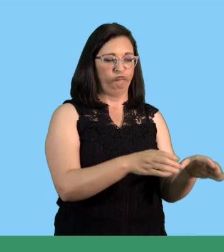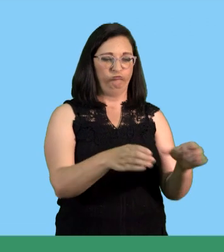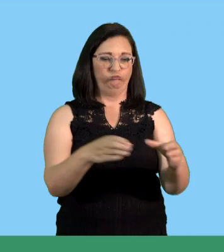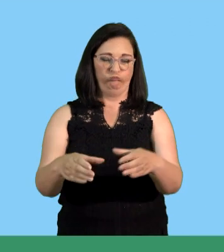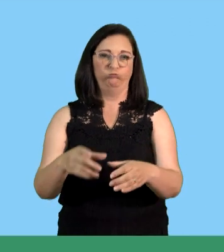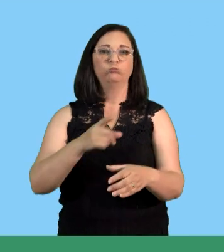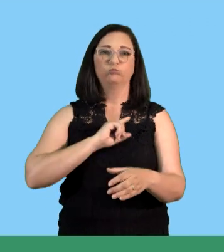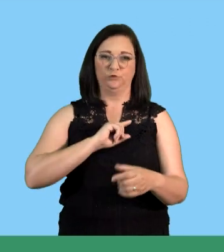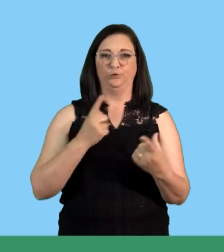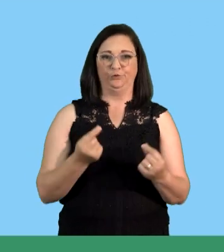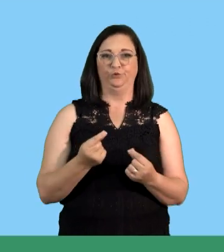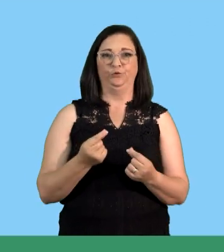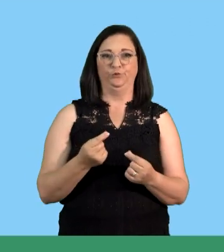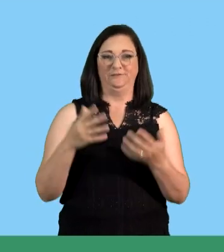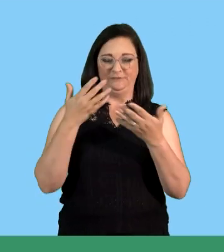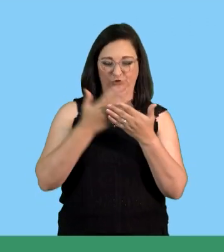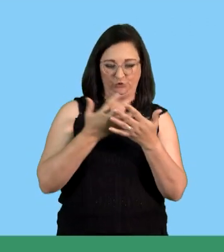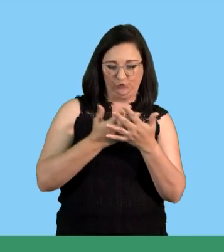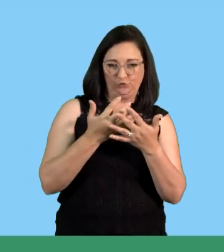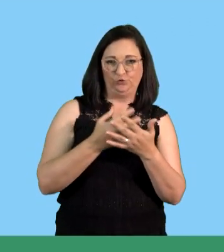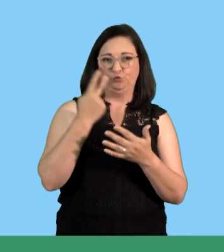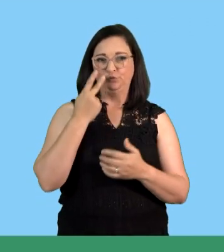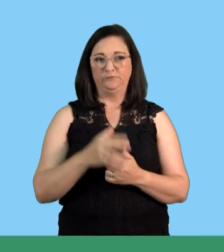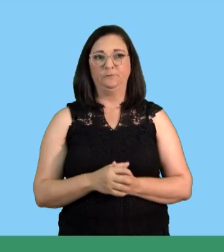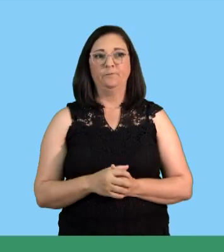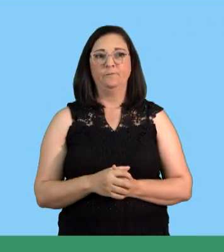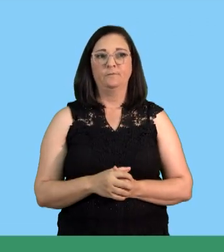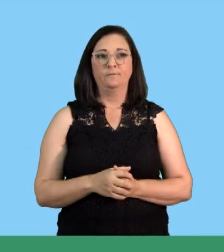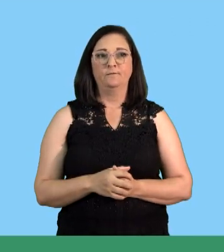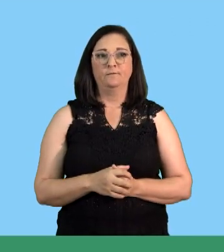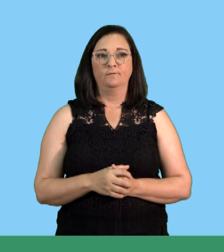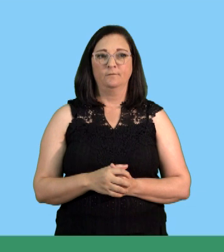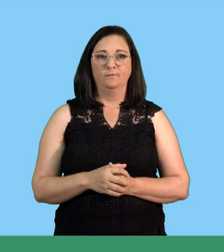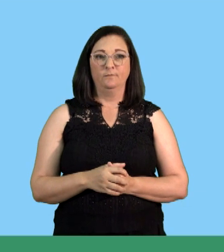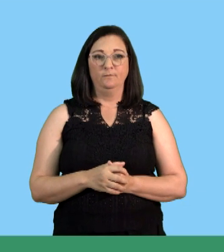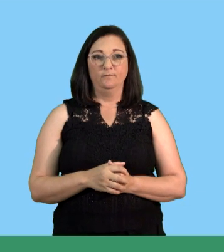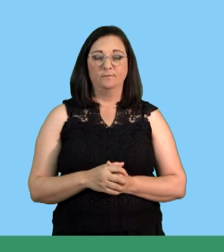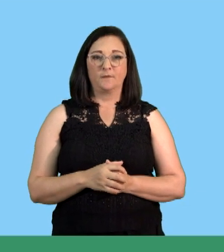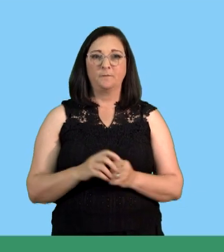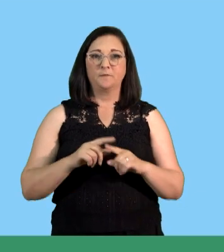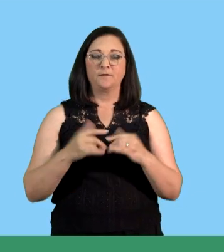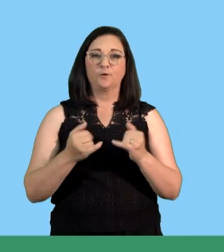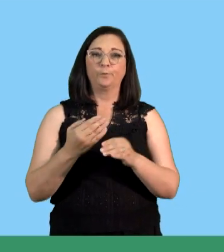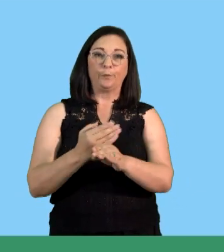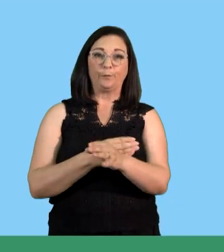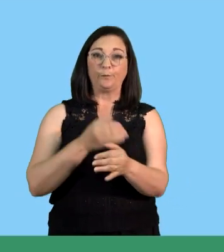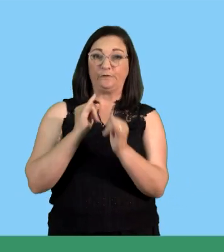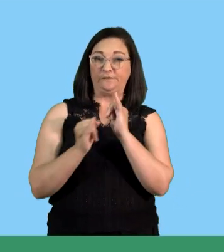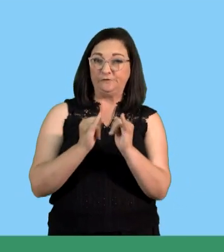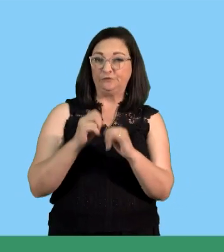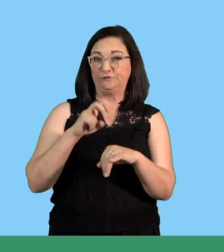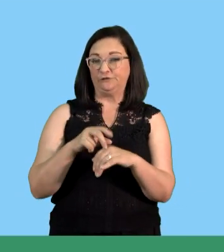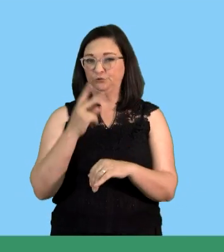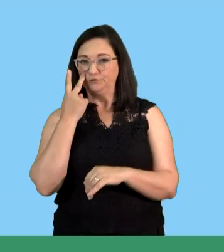and all that. So that's what we are doing. We are screening. Right, preliminary interviews are conducted if many